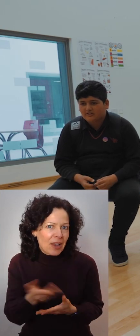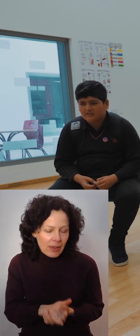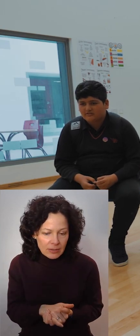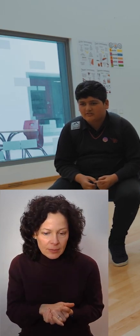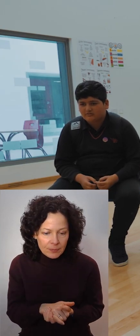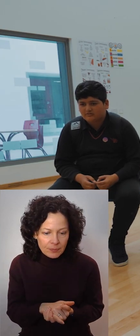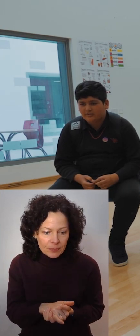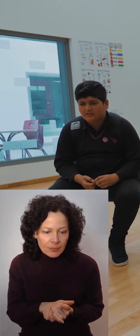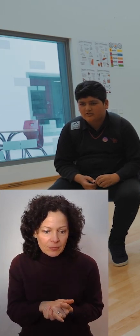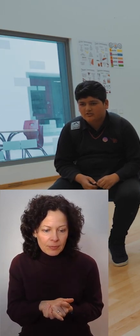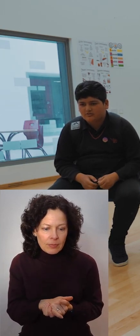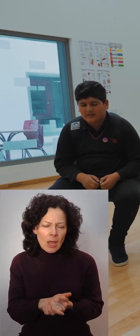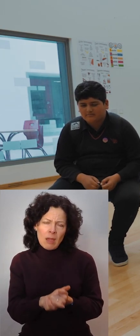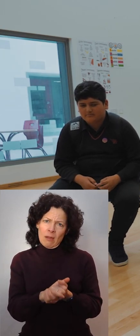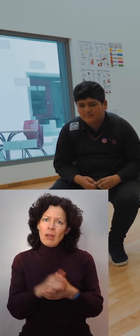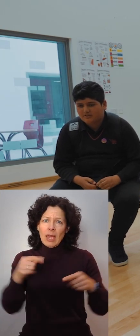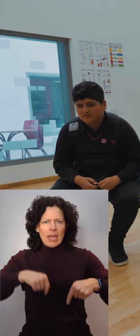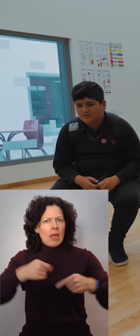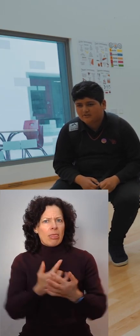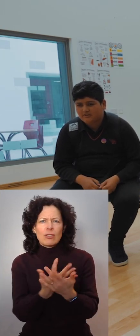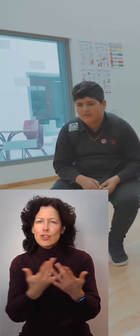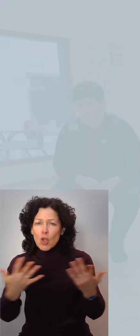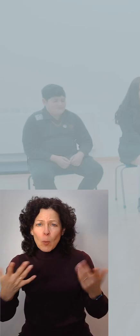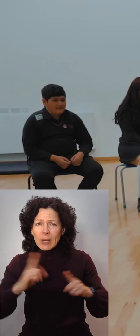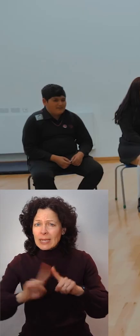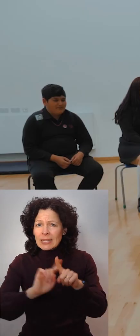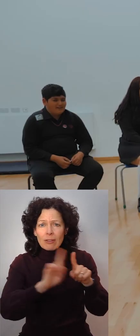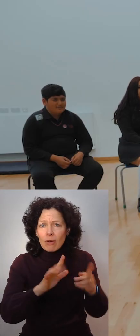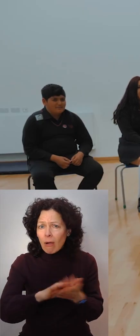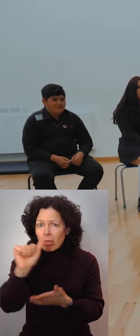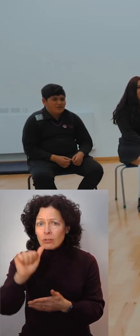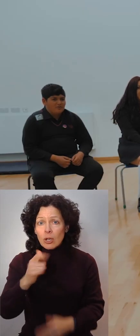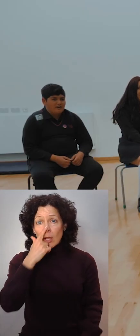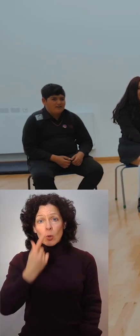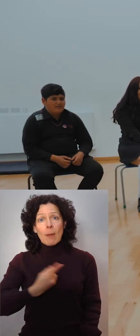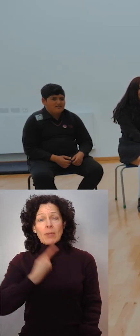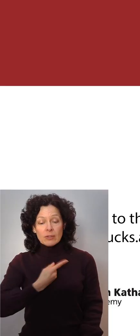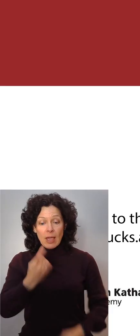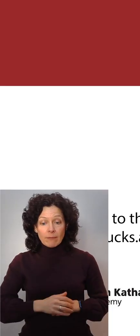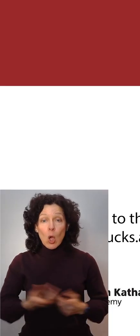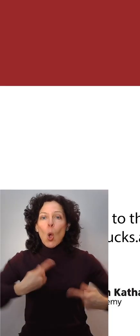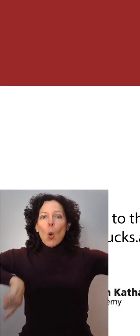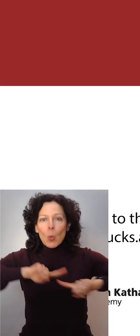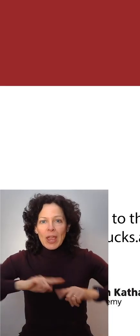there are here, and you get to like be yourself here. We are proud to be Roma.